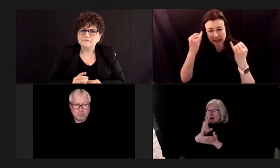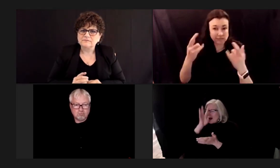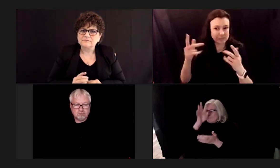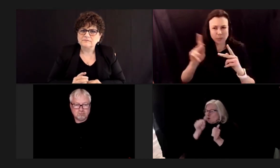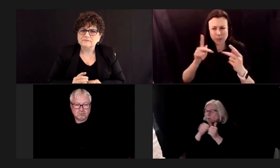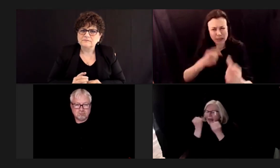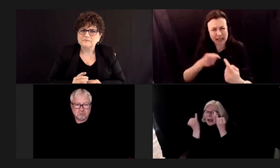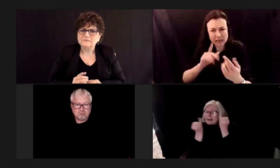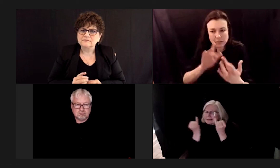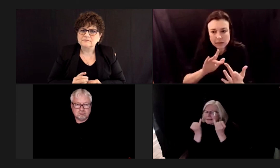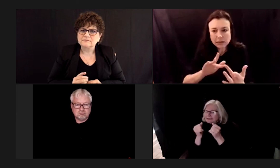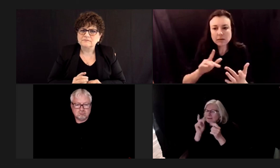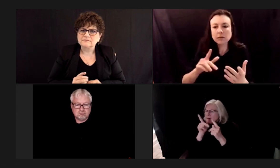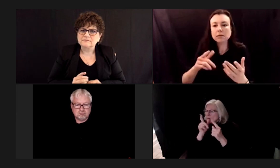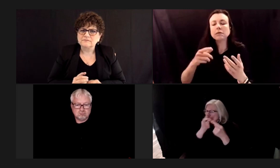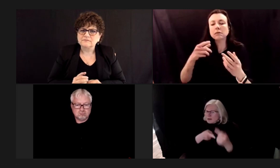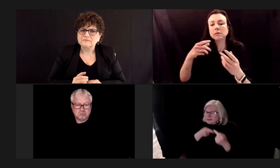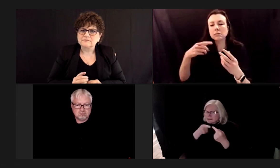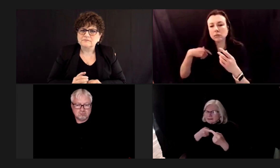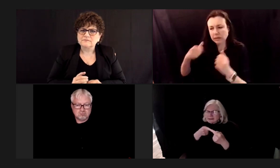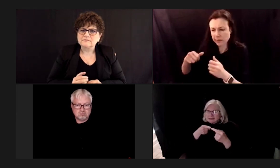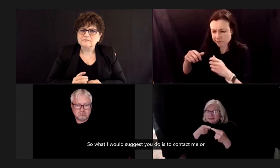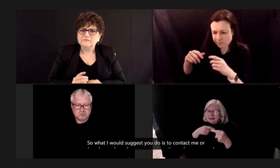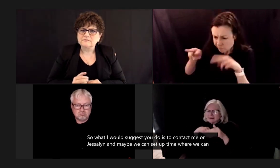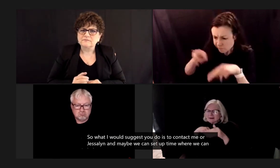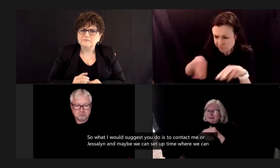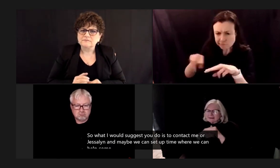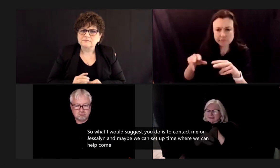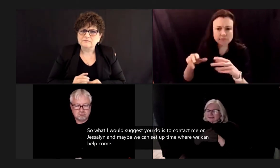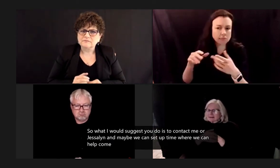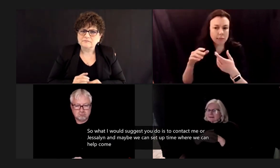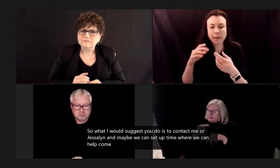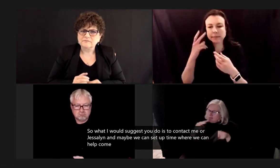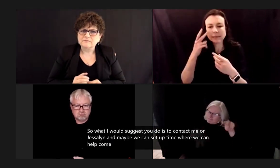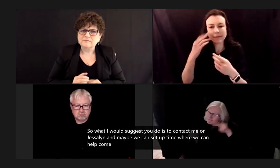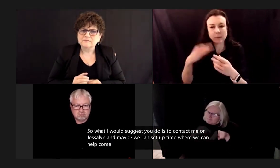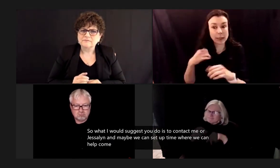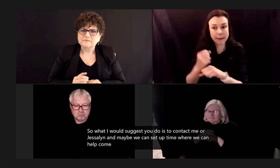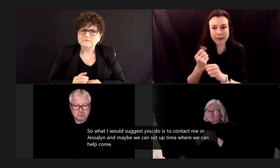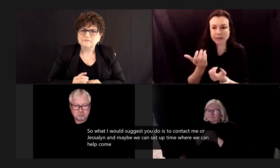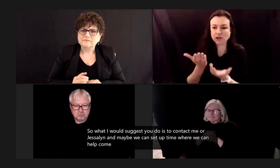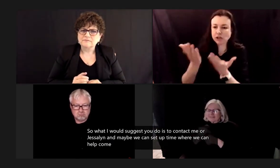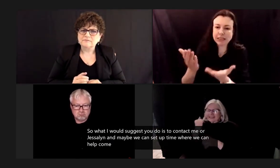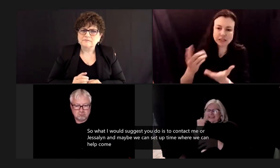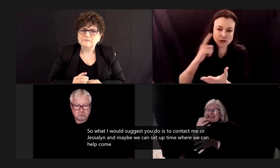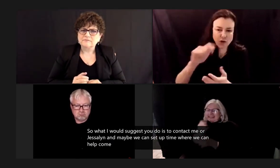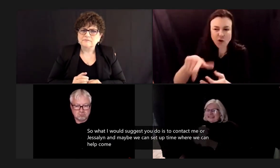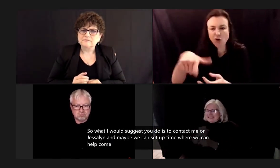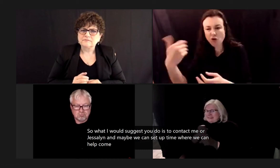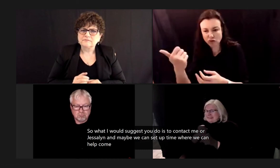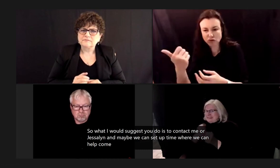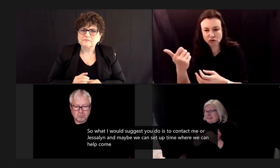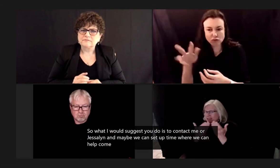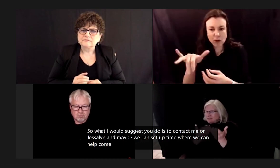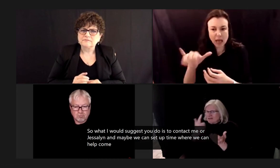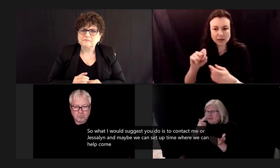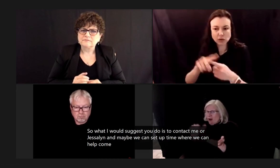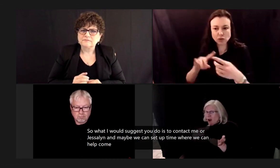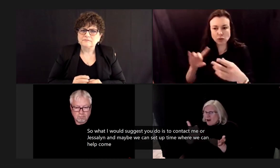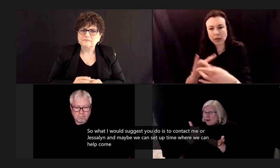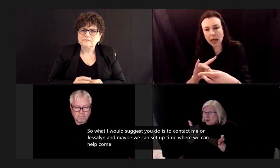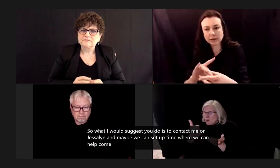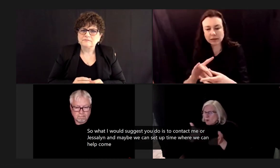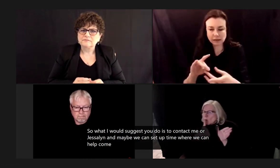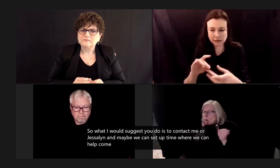help come up with some creative ideas on how to reach them and get a response. And maybe